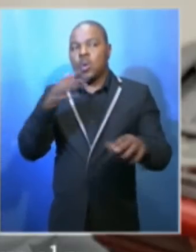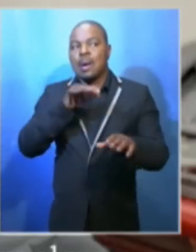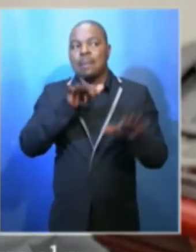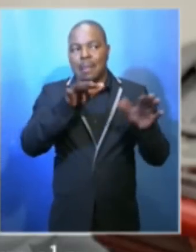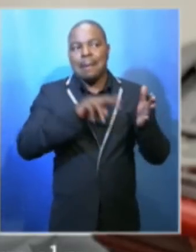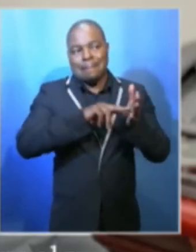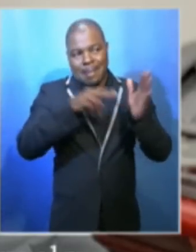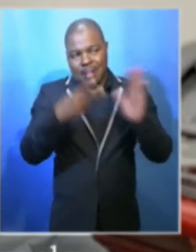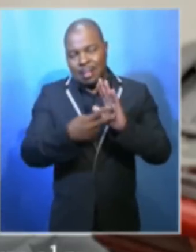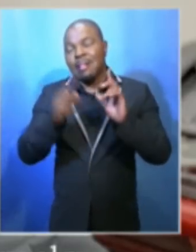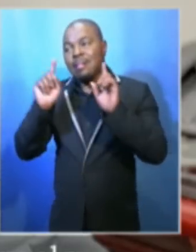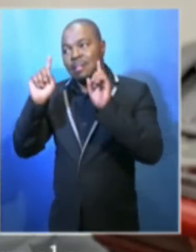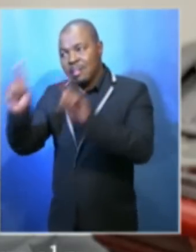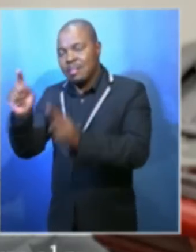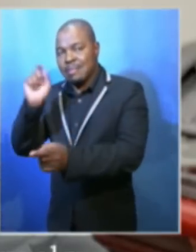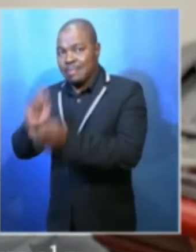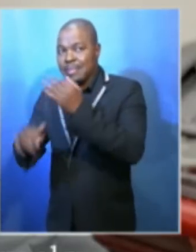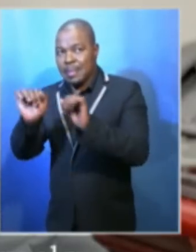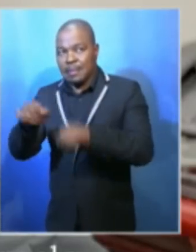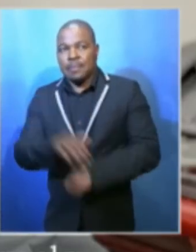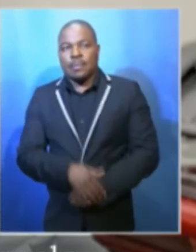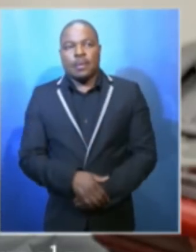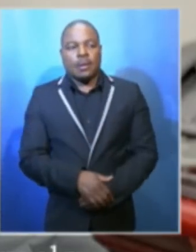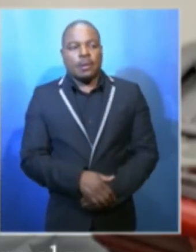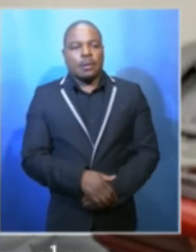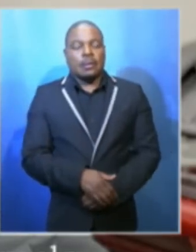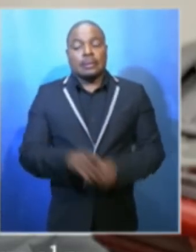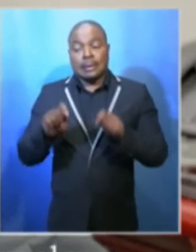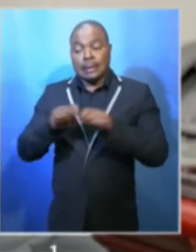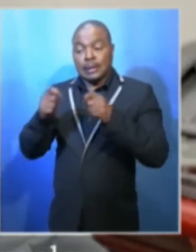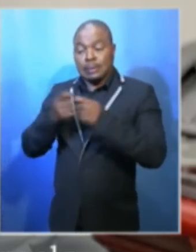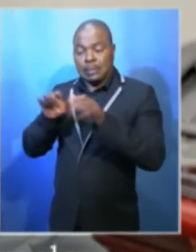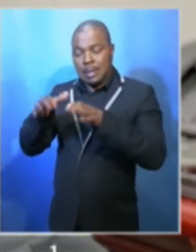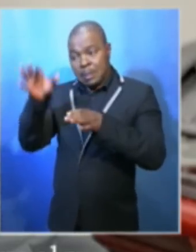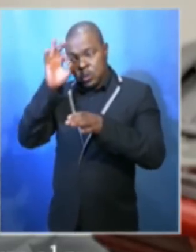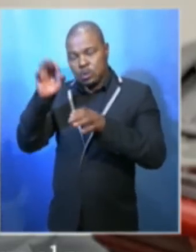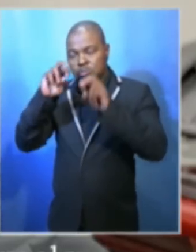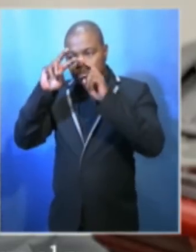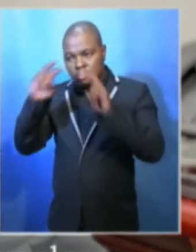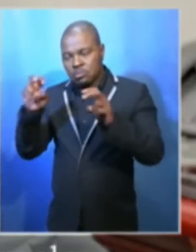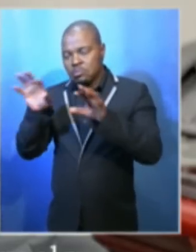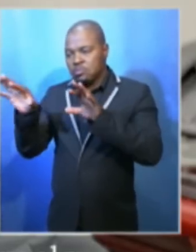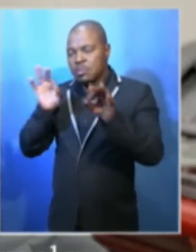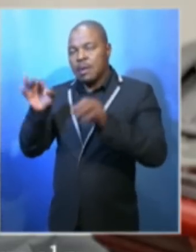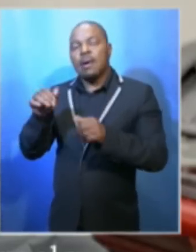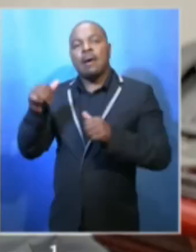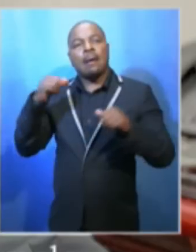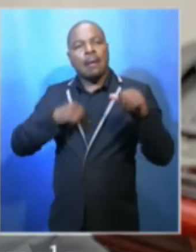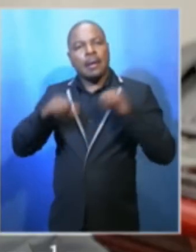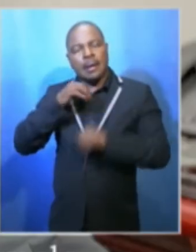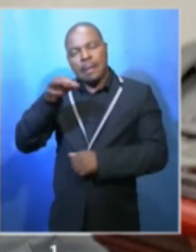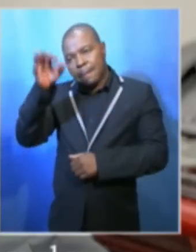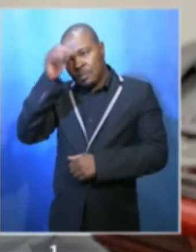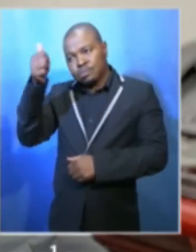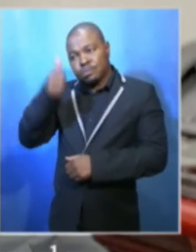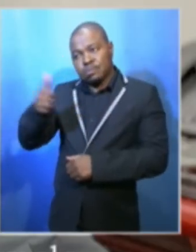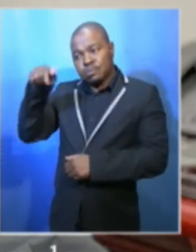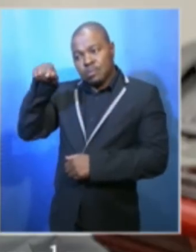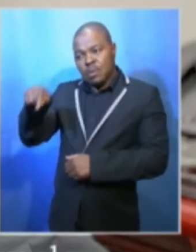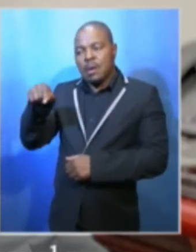team of investigators have already been assembled by the Acting Provincial Commissioner of the SAPS in Mpumalanga, Major General Dr.